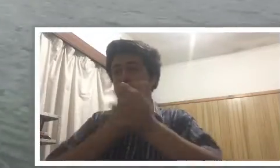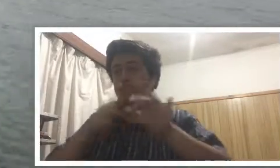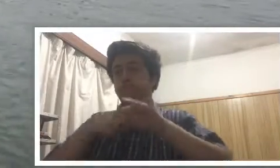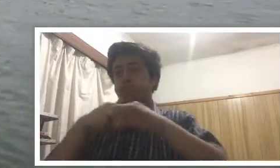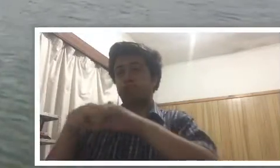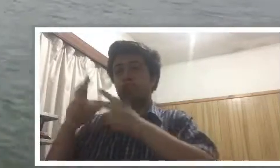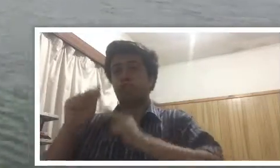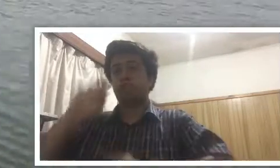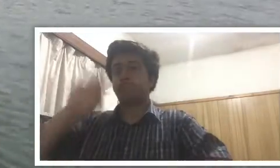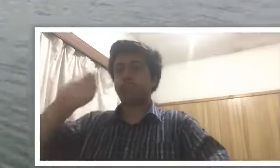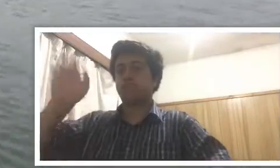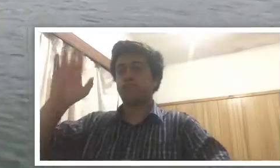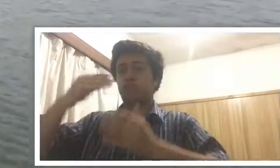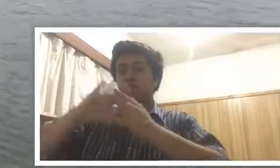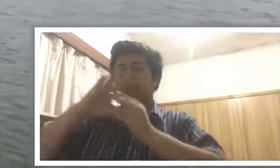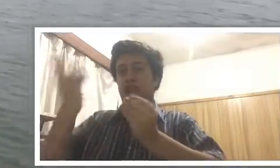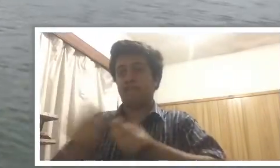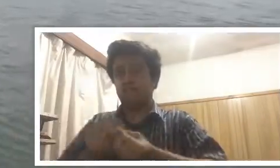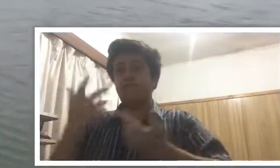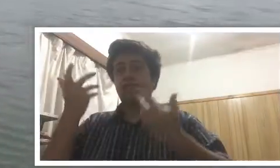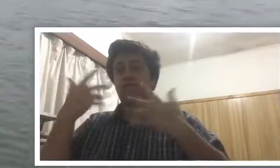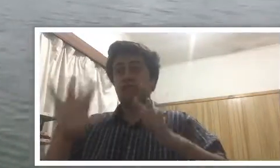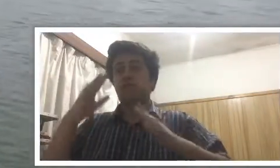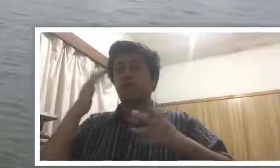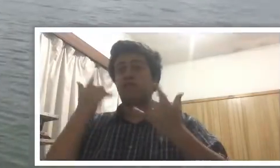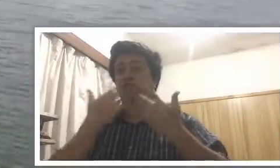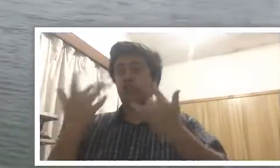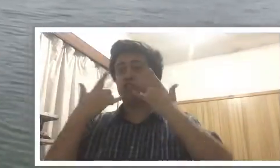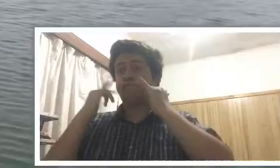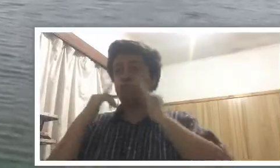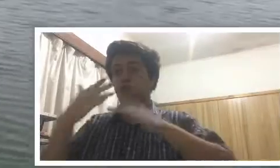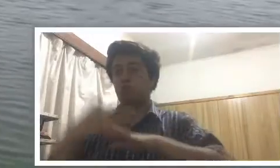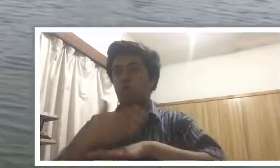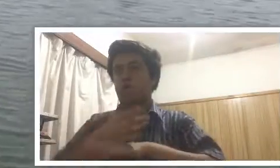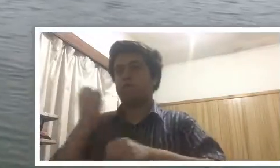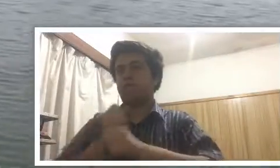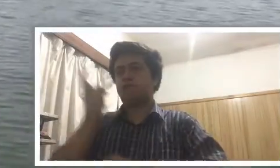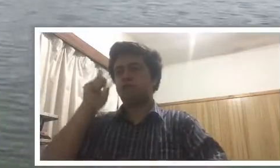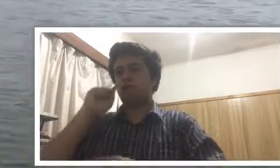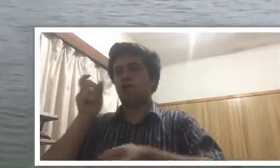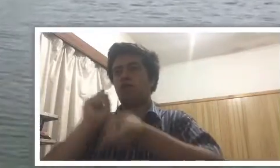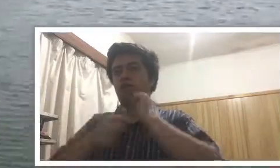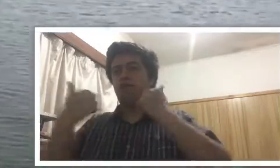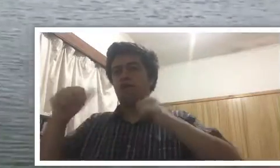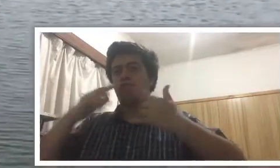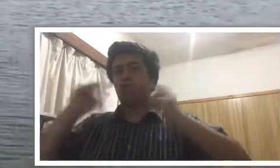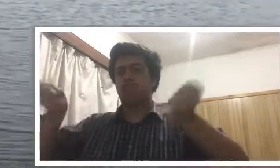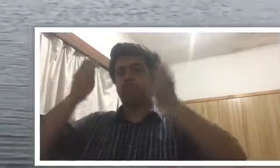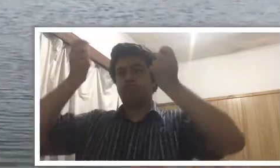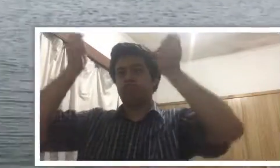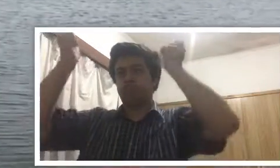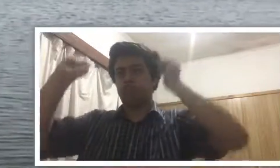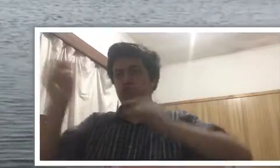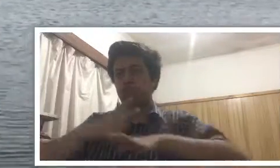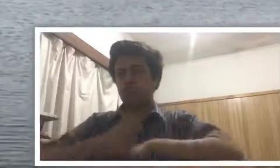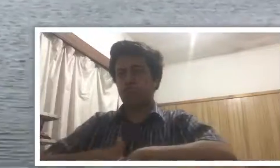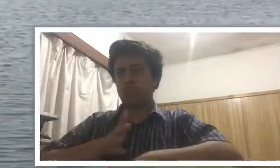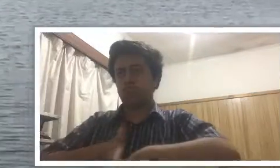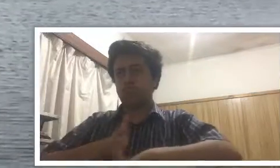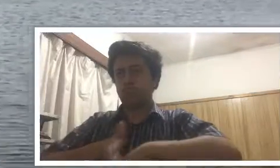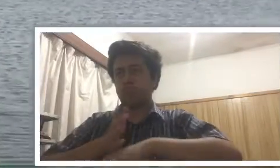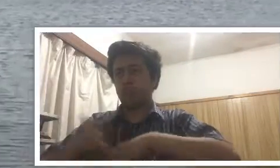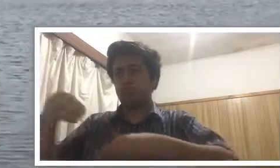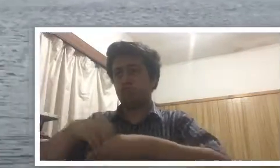is assessment as learning, which is when students reflect and monitor their progress to inform their future